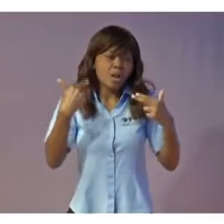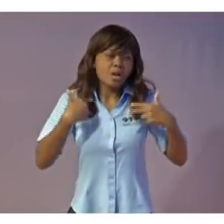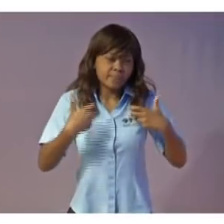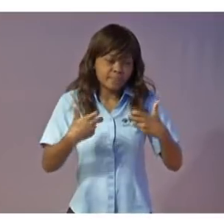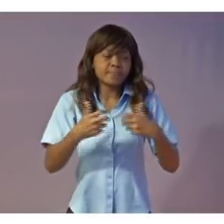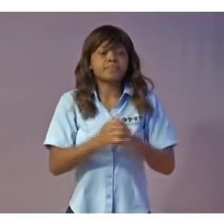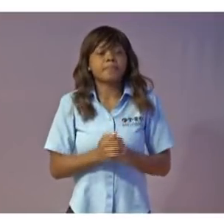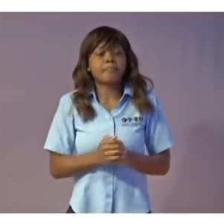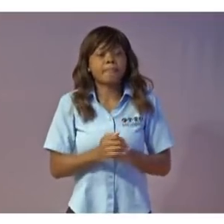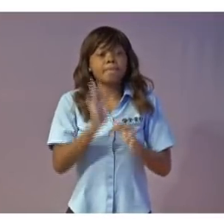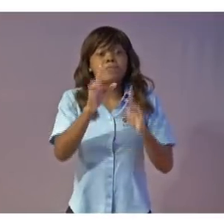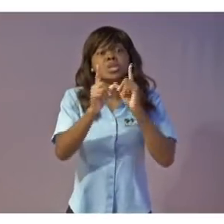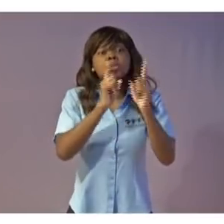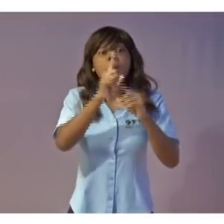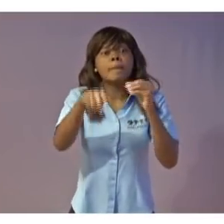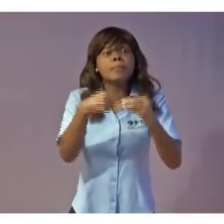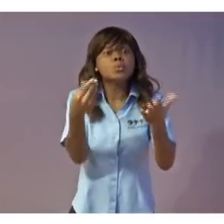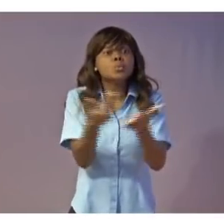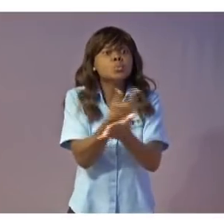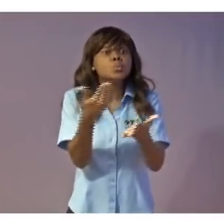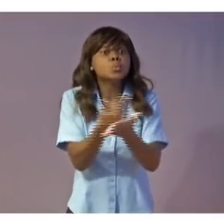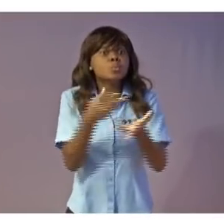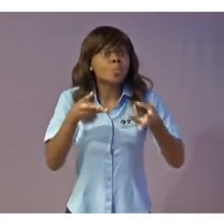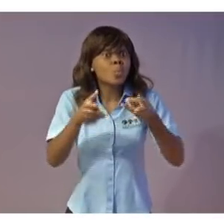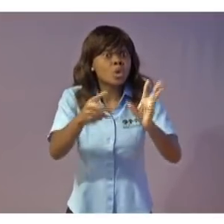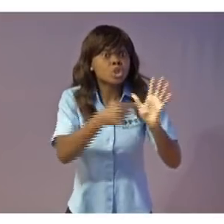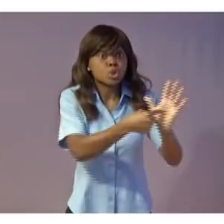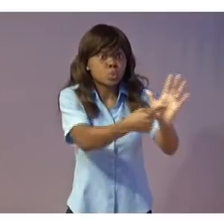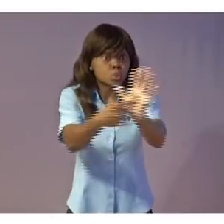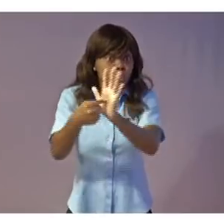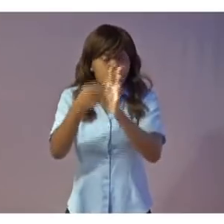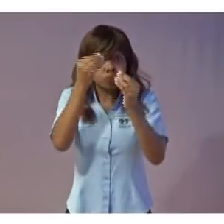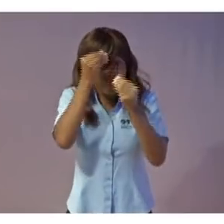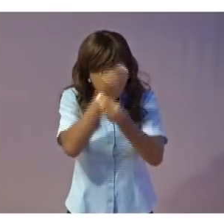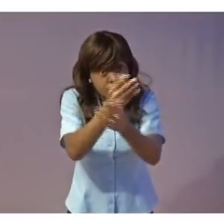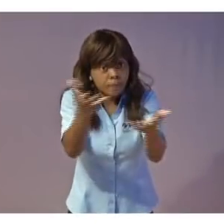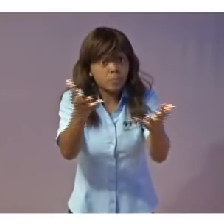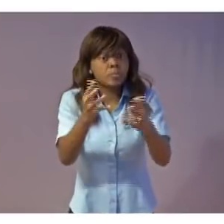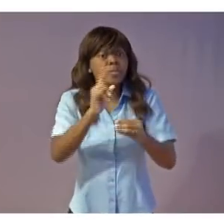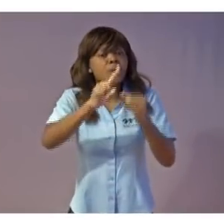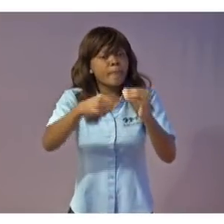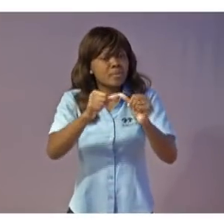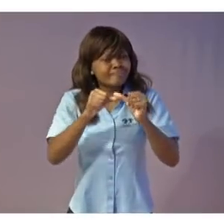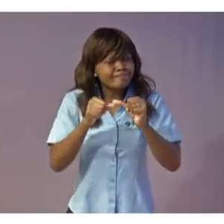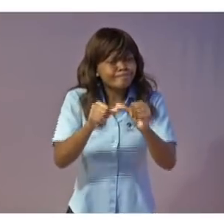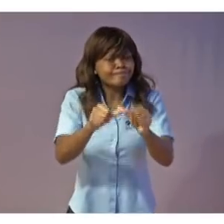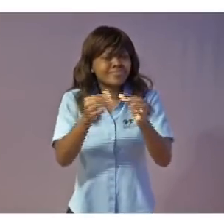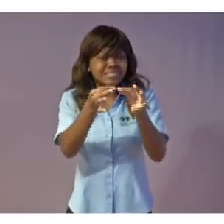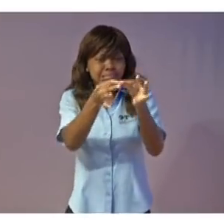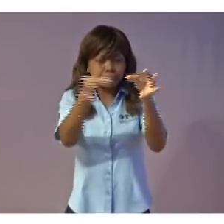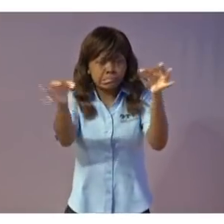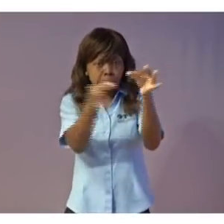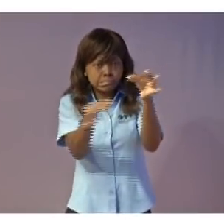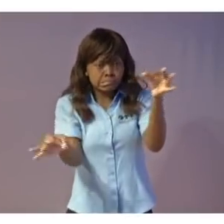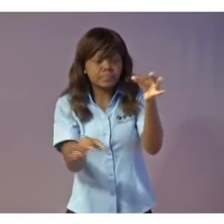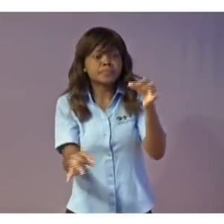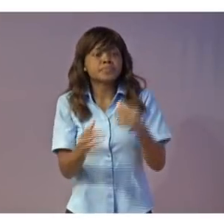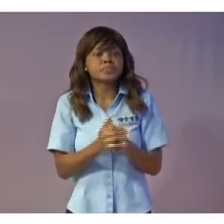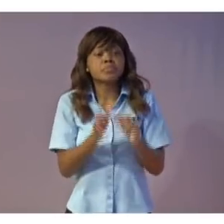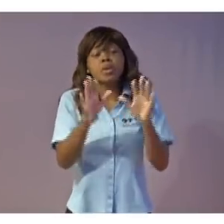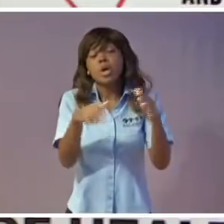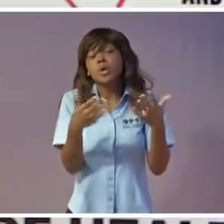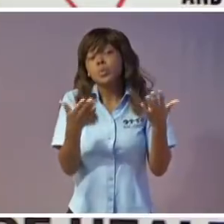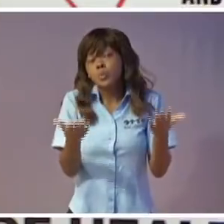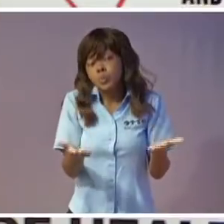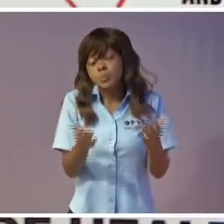be emphasized while still giving the details. So this is where we are this morning with our vaccination